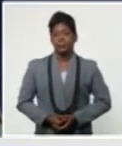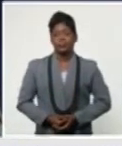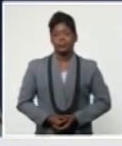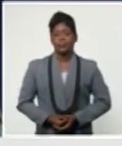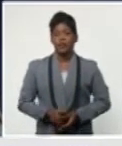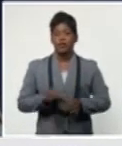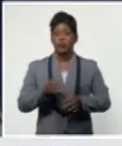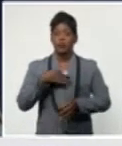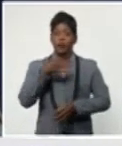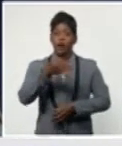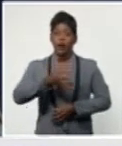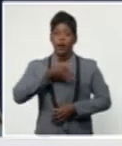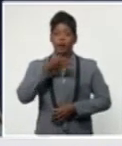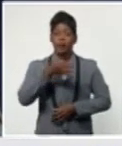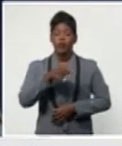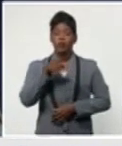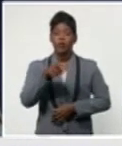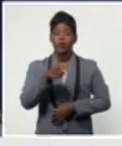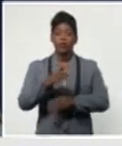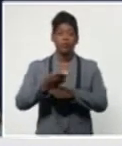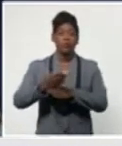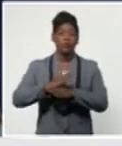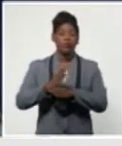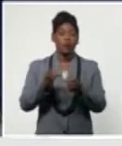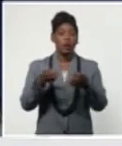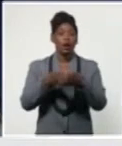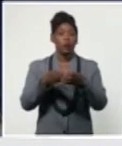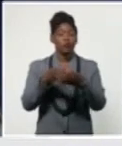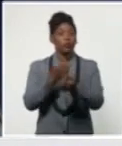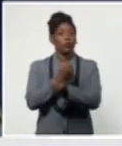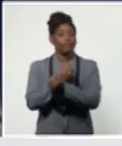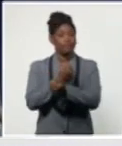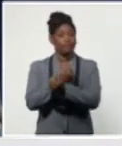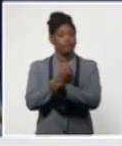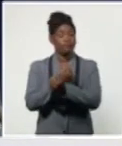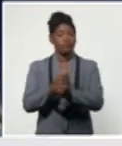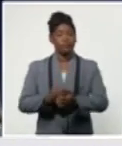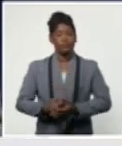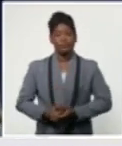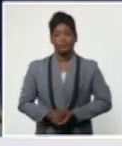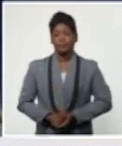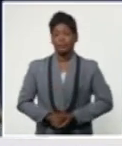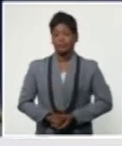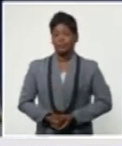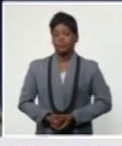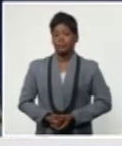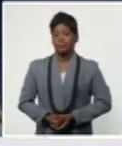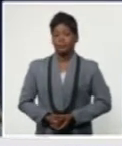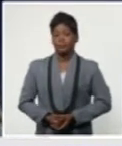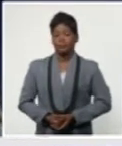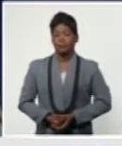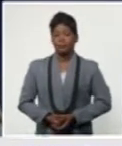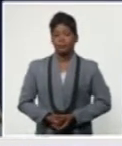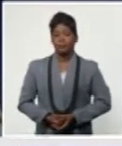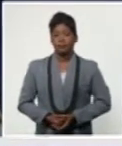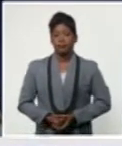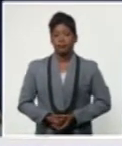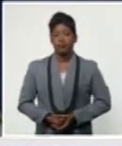of taking the test. And as I always say, this remains the highest risk